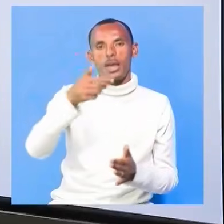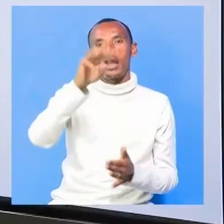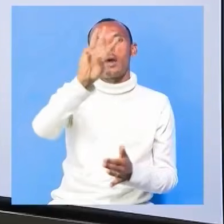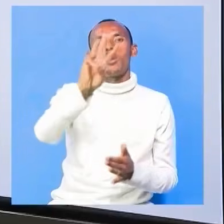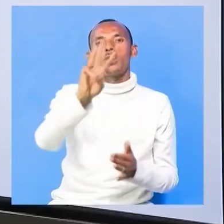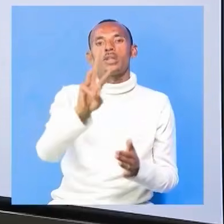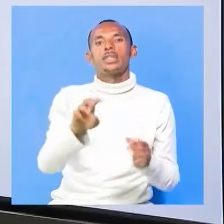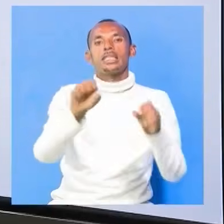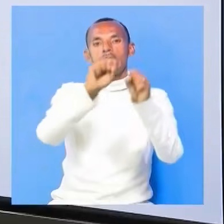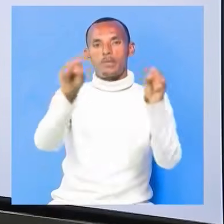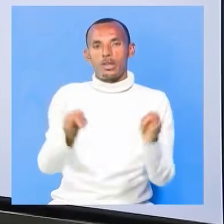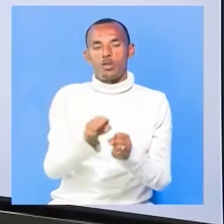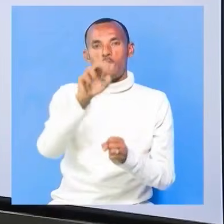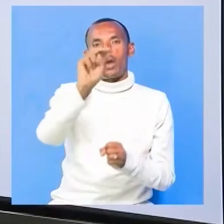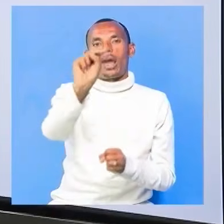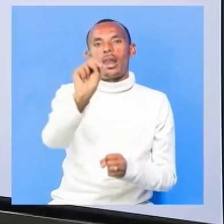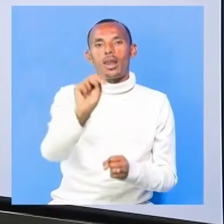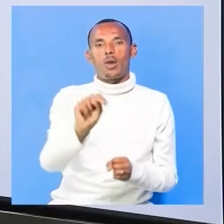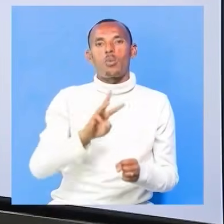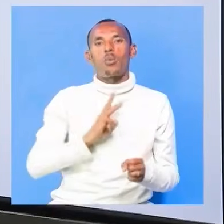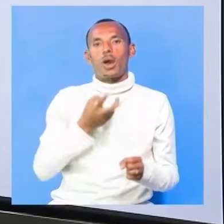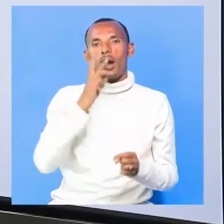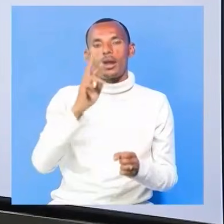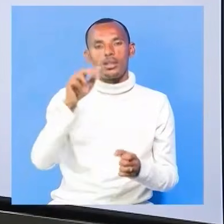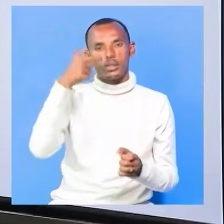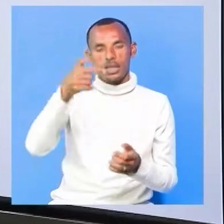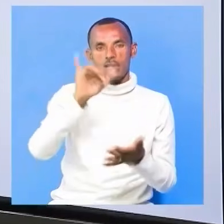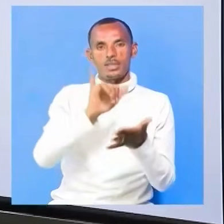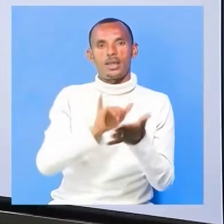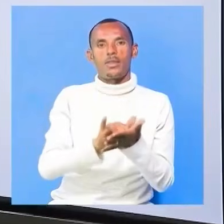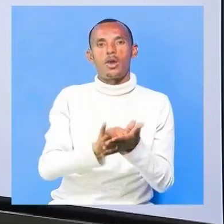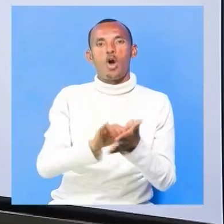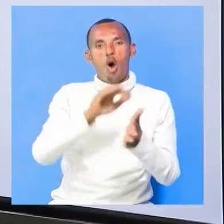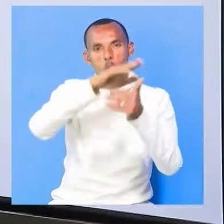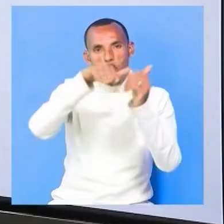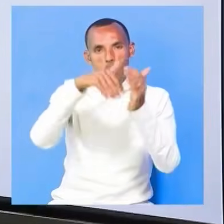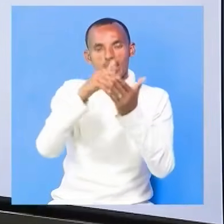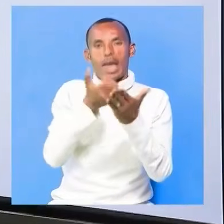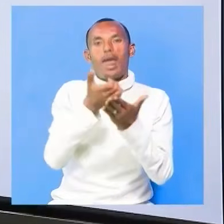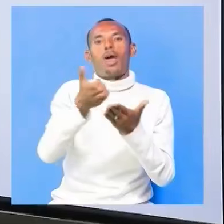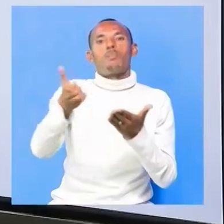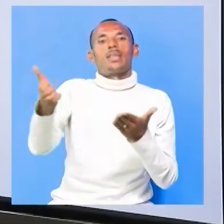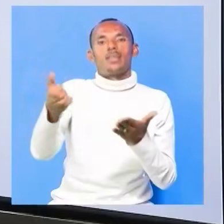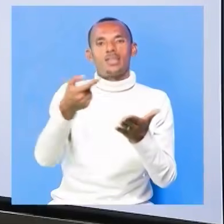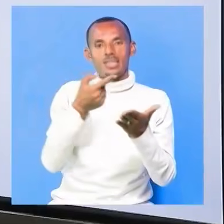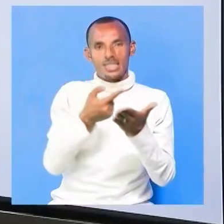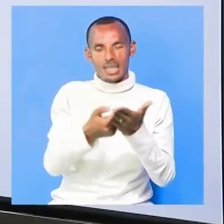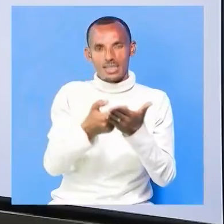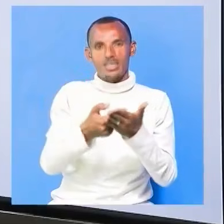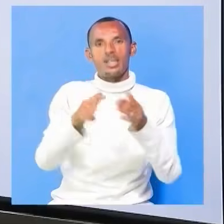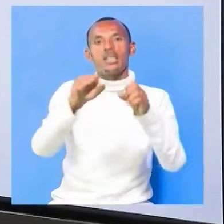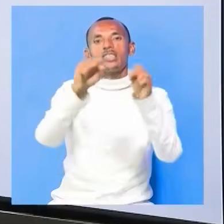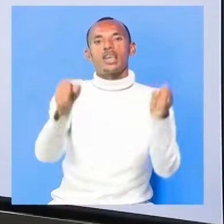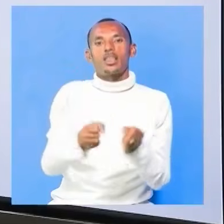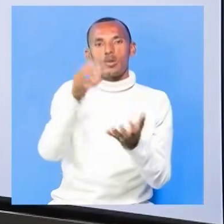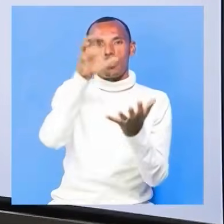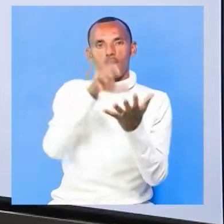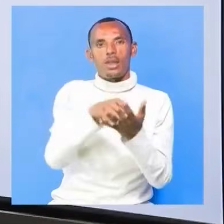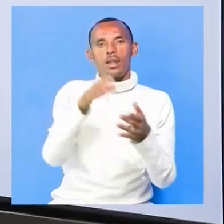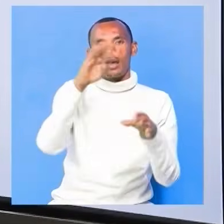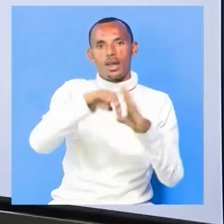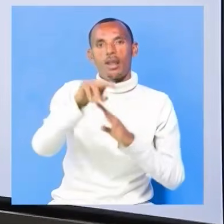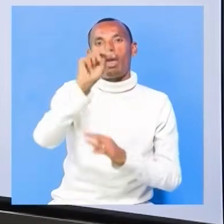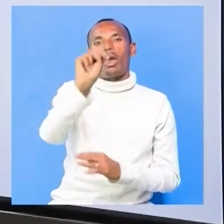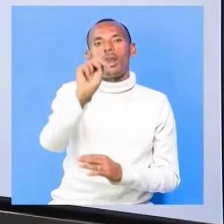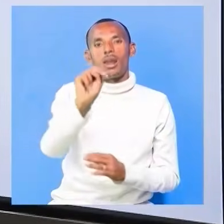say W is the subset of N, we are saying that all the elements of this set is contained in